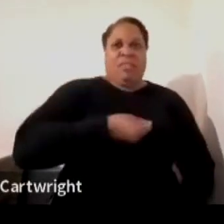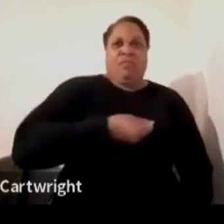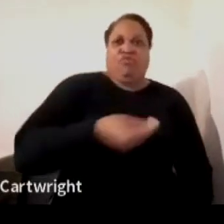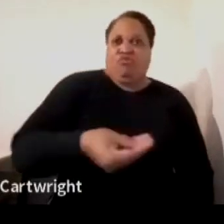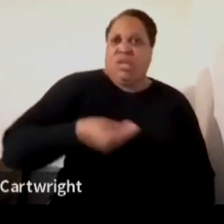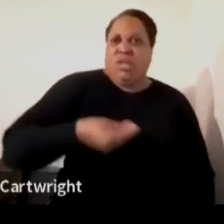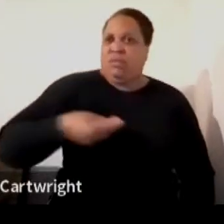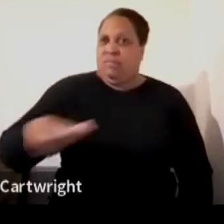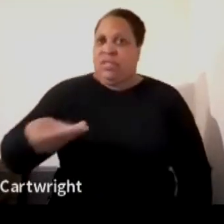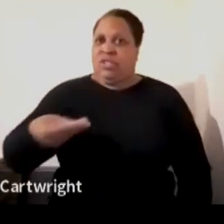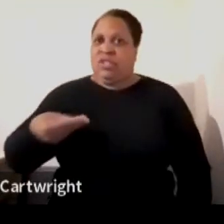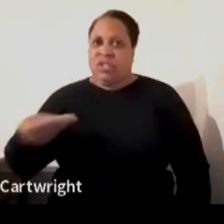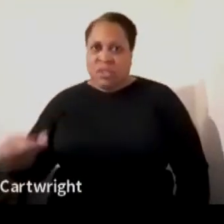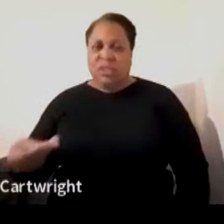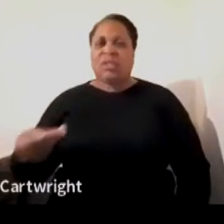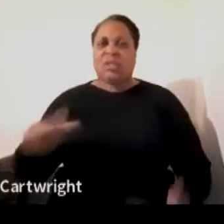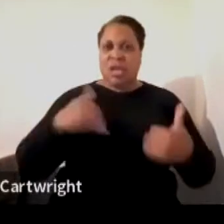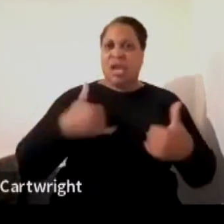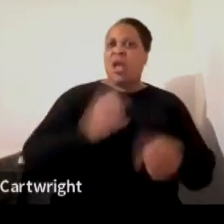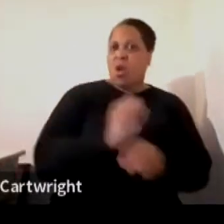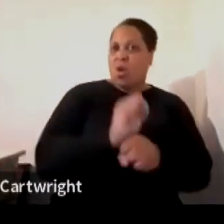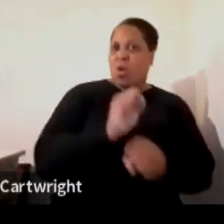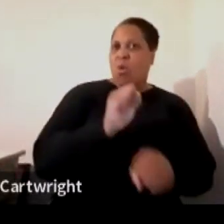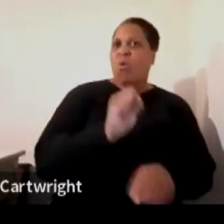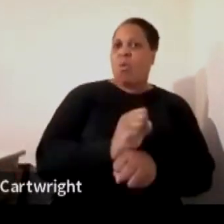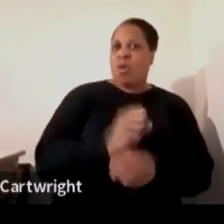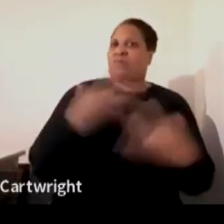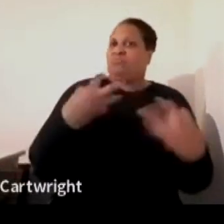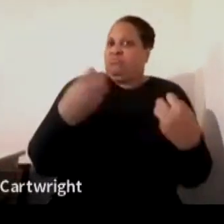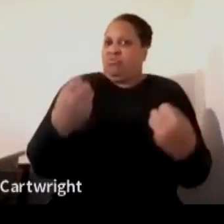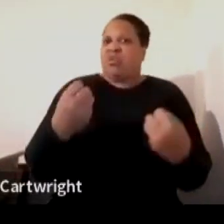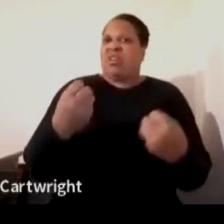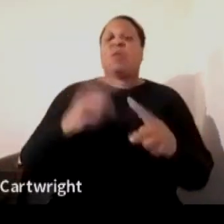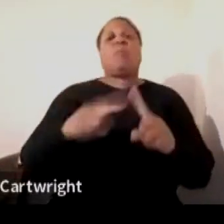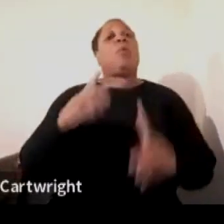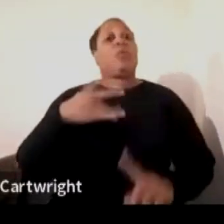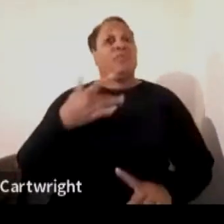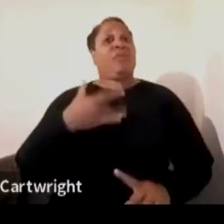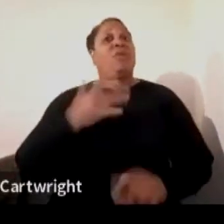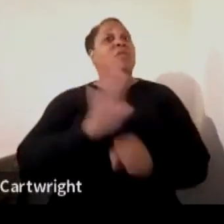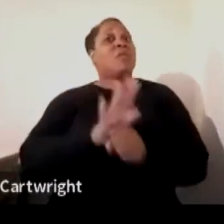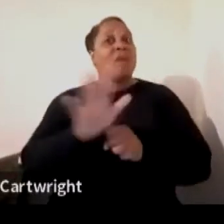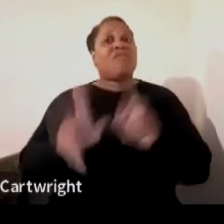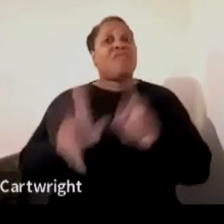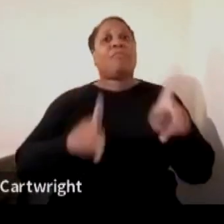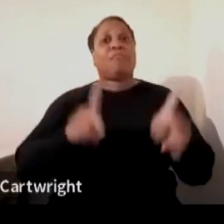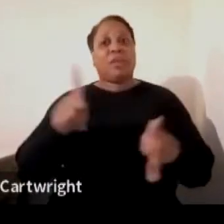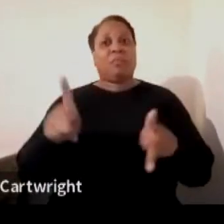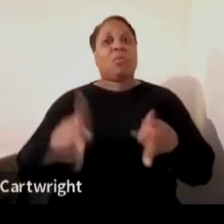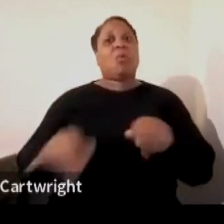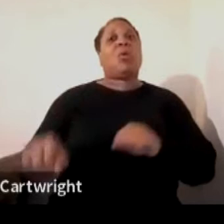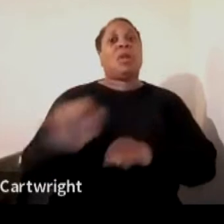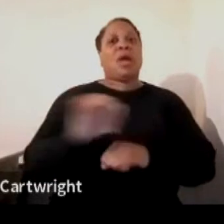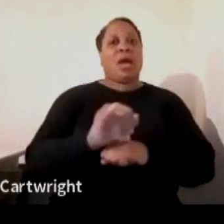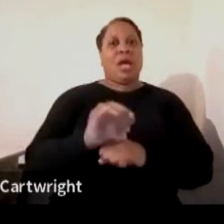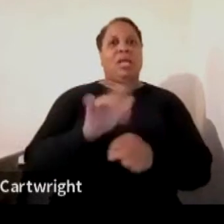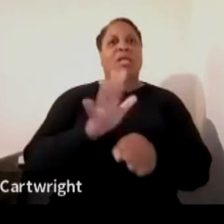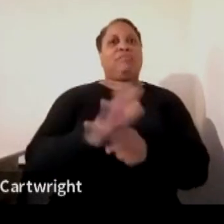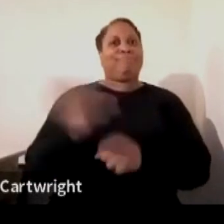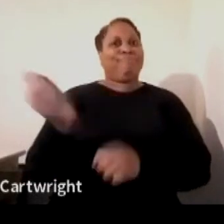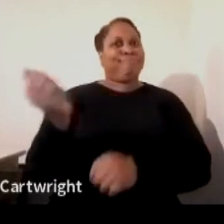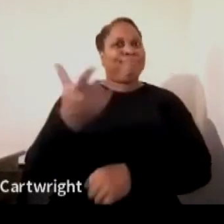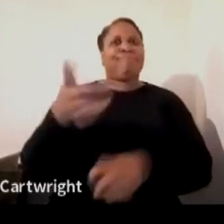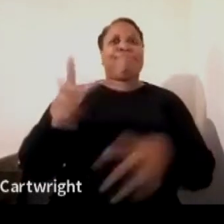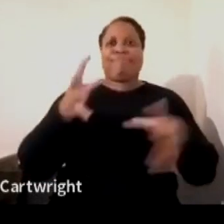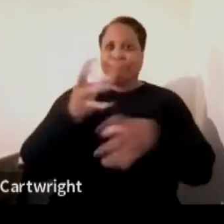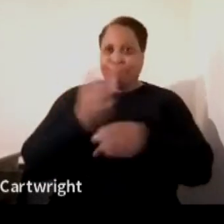that is clear, or until we feel that we have enough people on island vaccinated to provide us with that